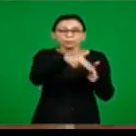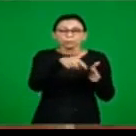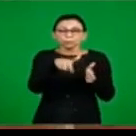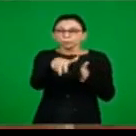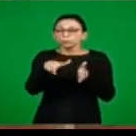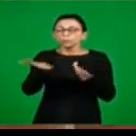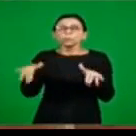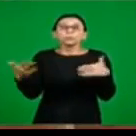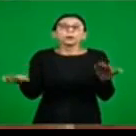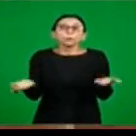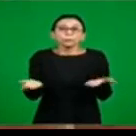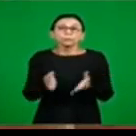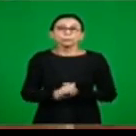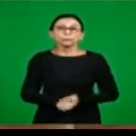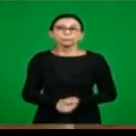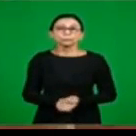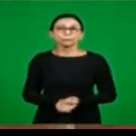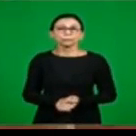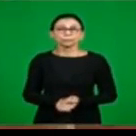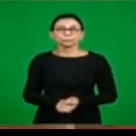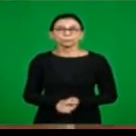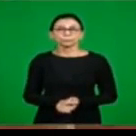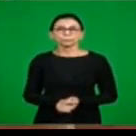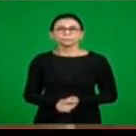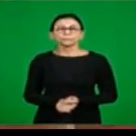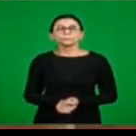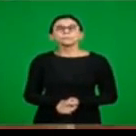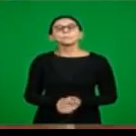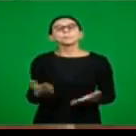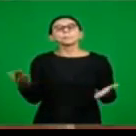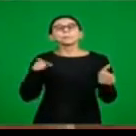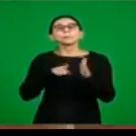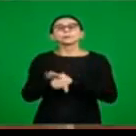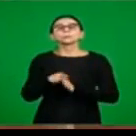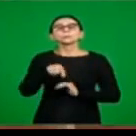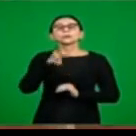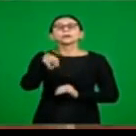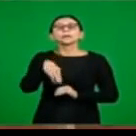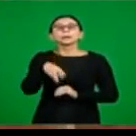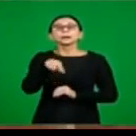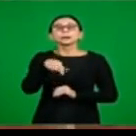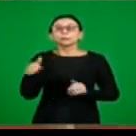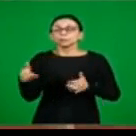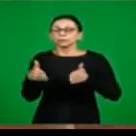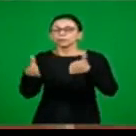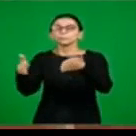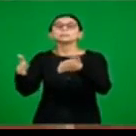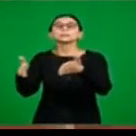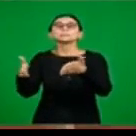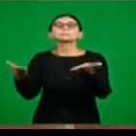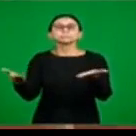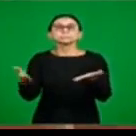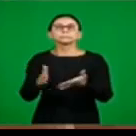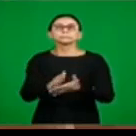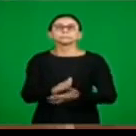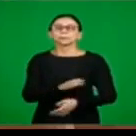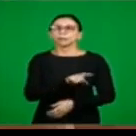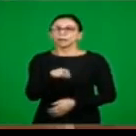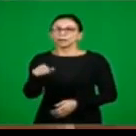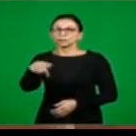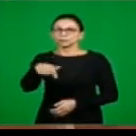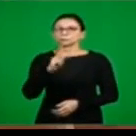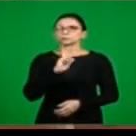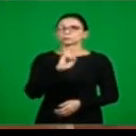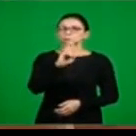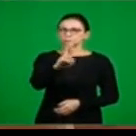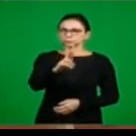brethren who are listening to us. That's the first question to answer immediately. Who is the path? Who is the way?